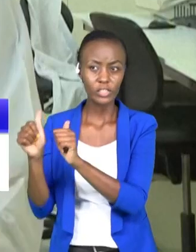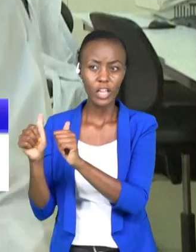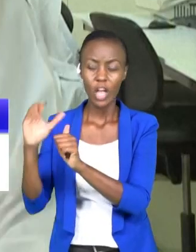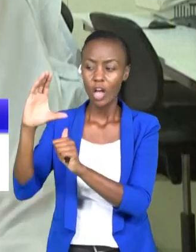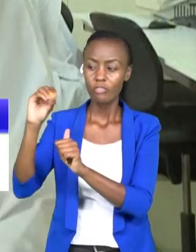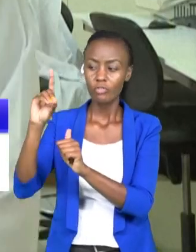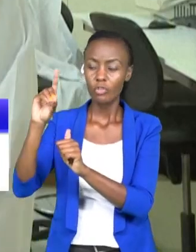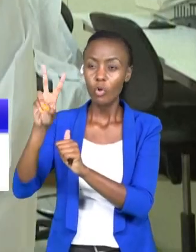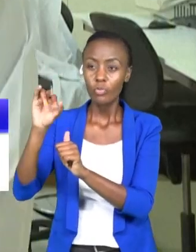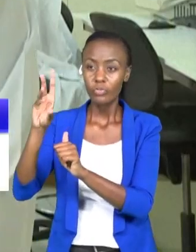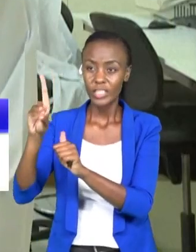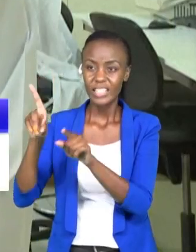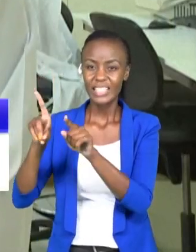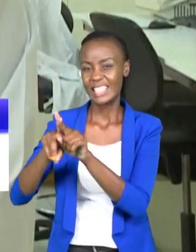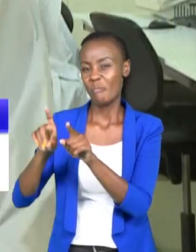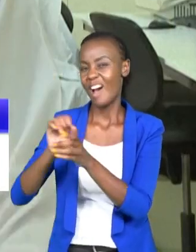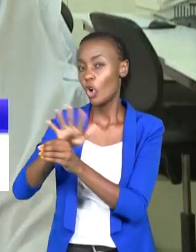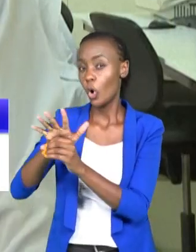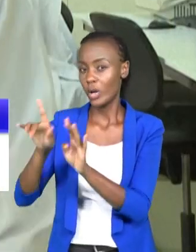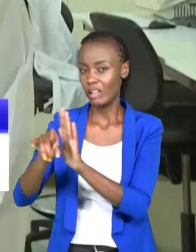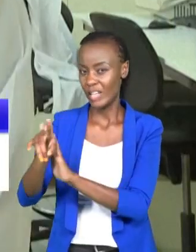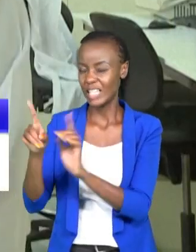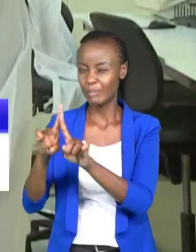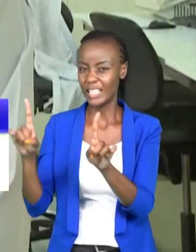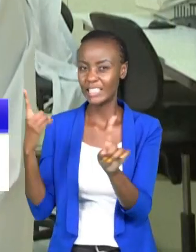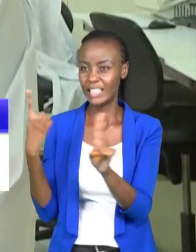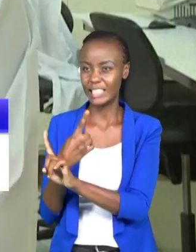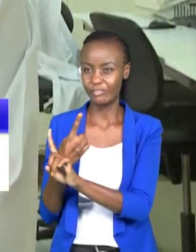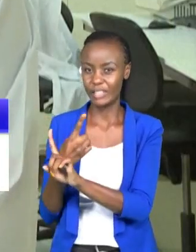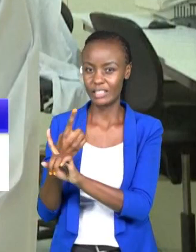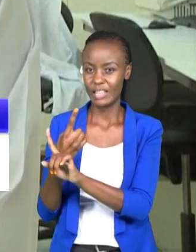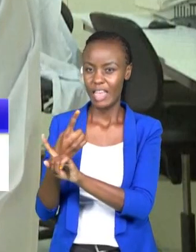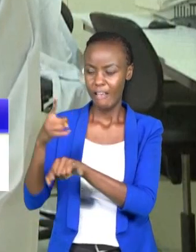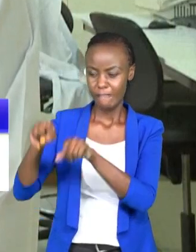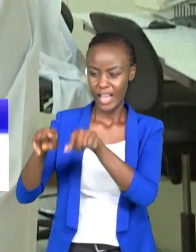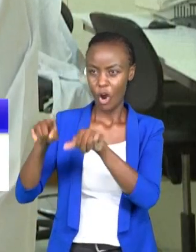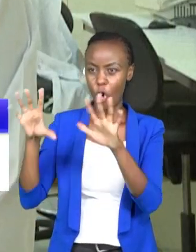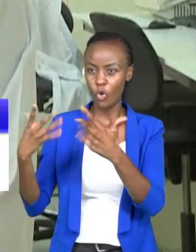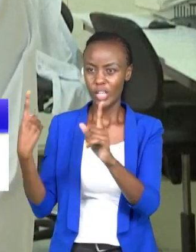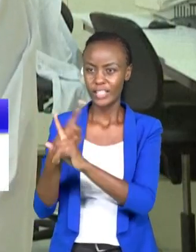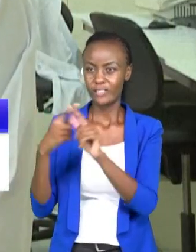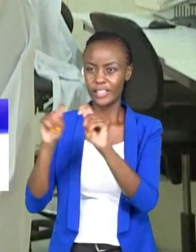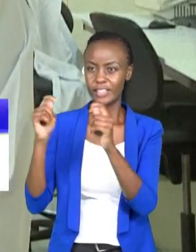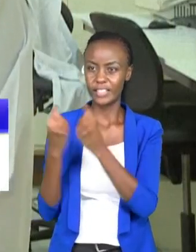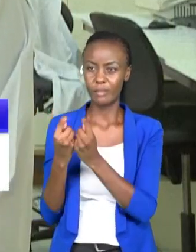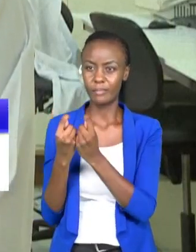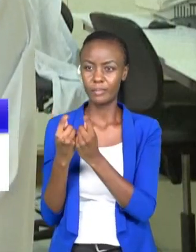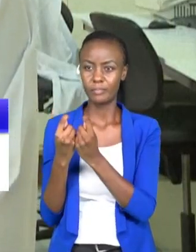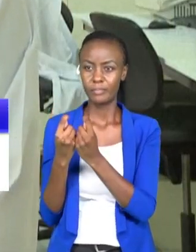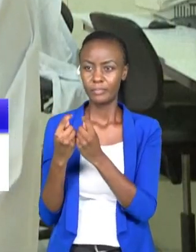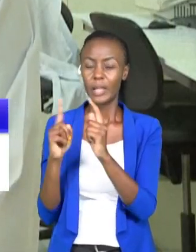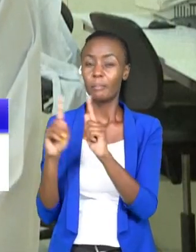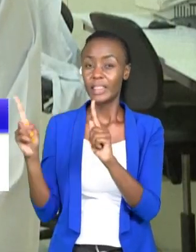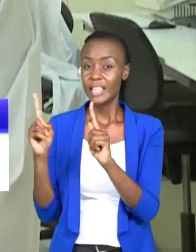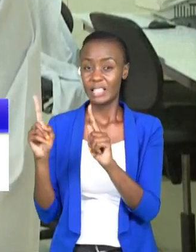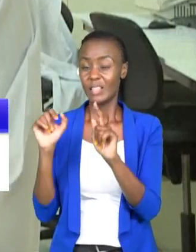as COVID, it's a coronavirus, but it's a different kind of coronavirus, but it also causes in humans respiratory